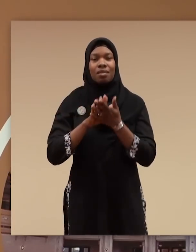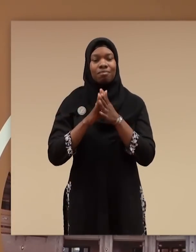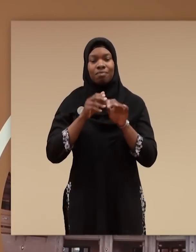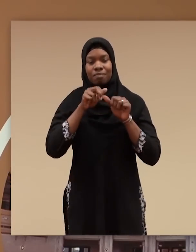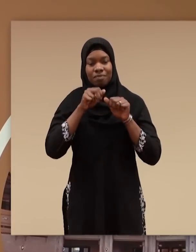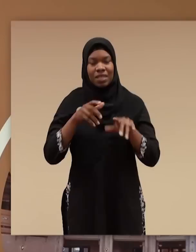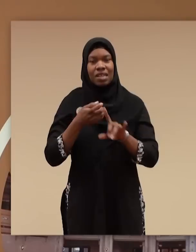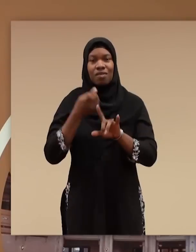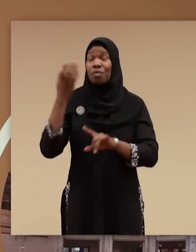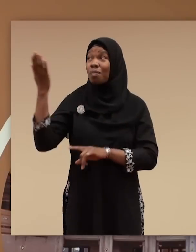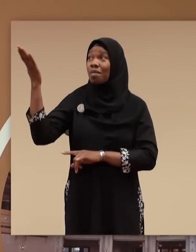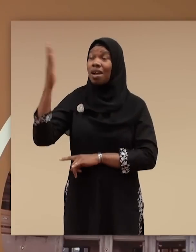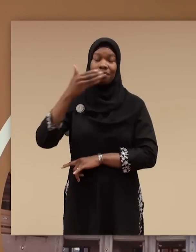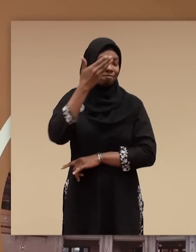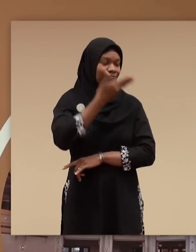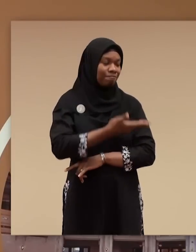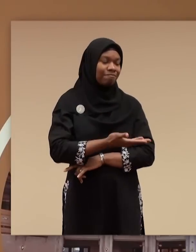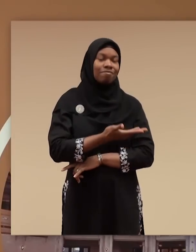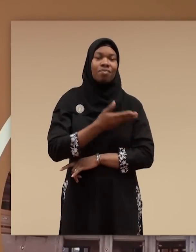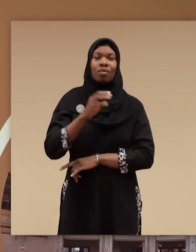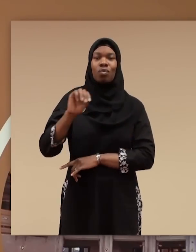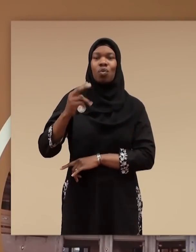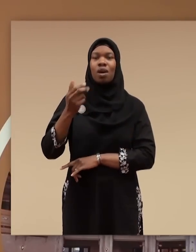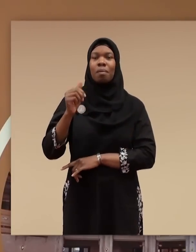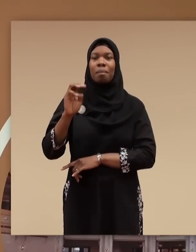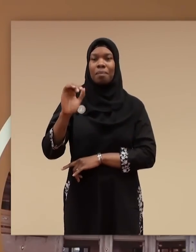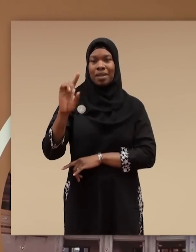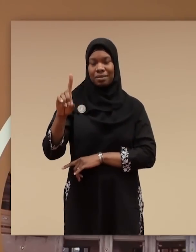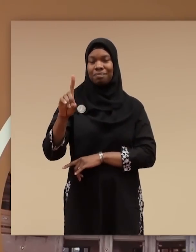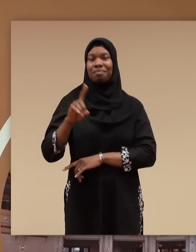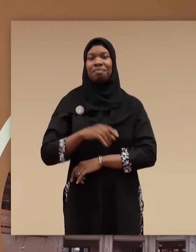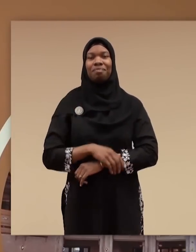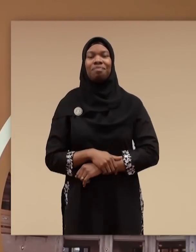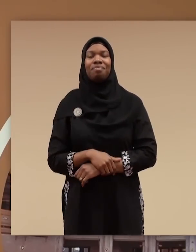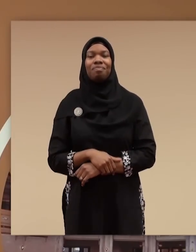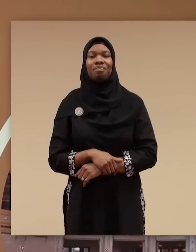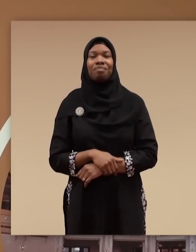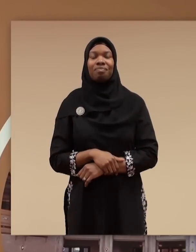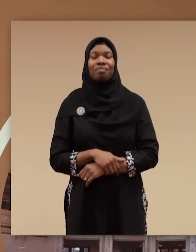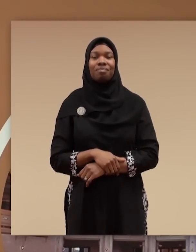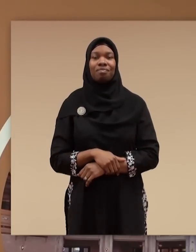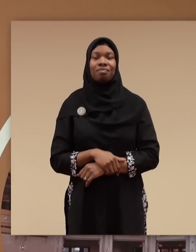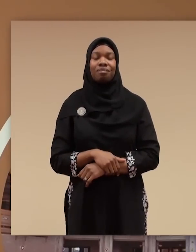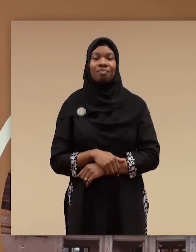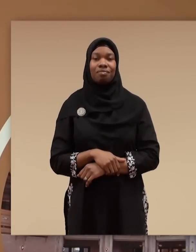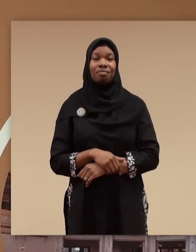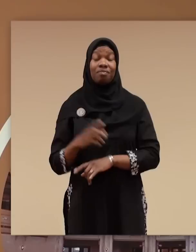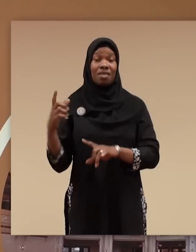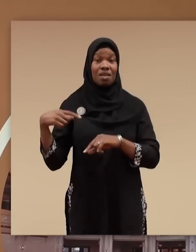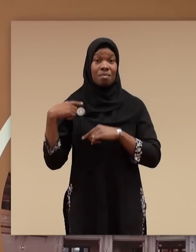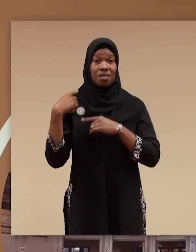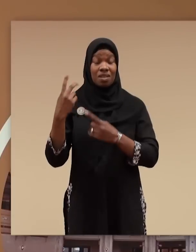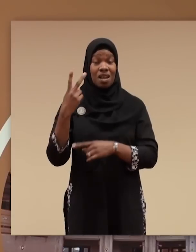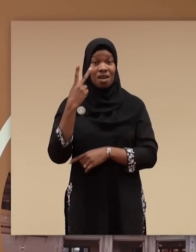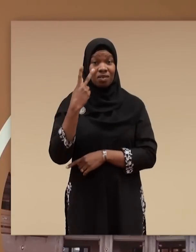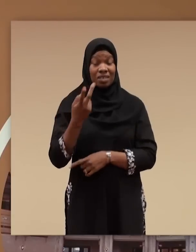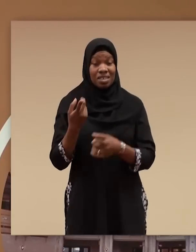Dear friends, we have seen the Prophet Muhammad sallallahu alaihi wasallam in